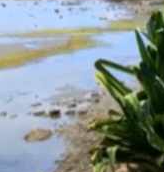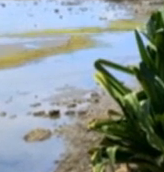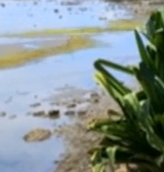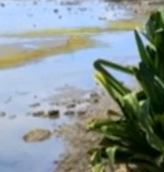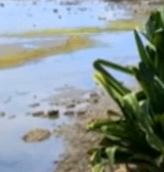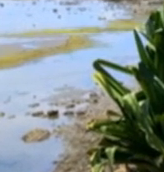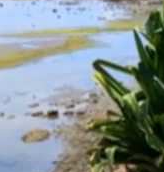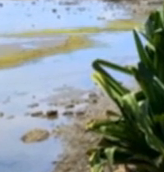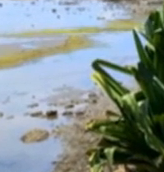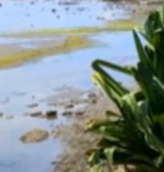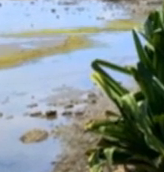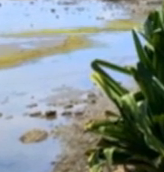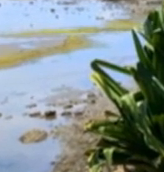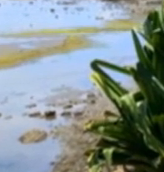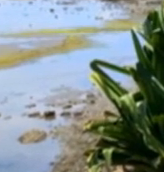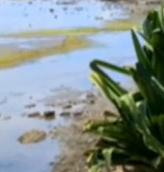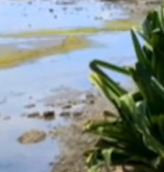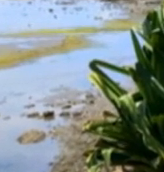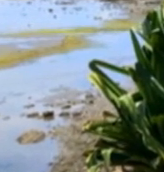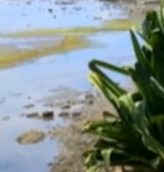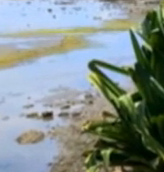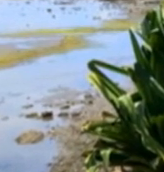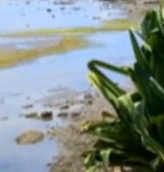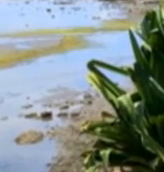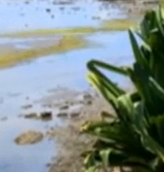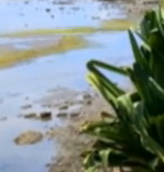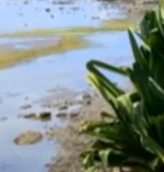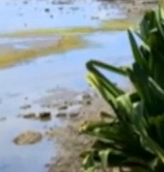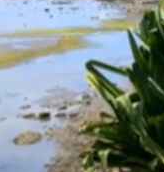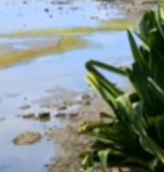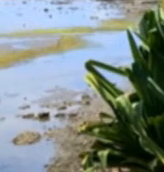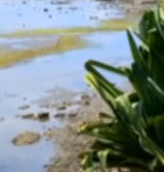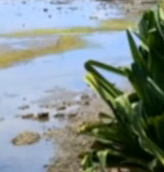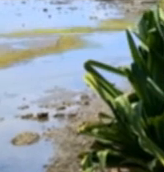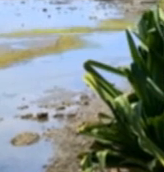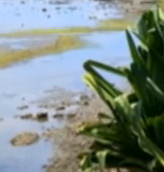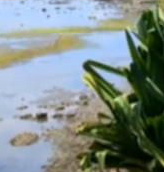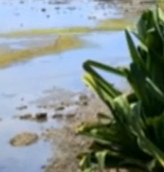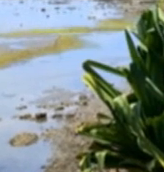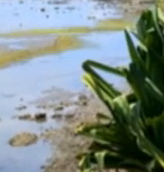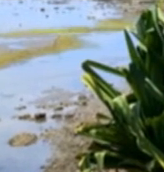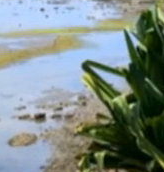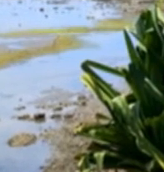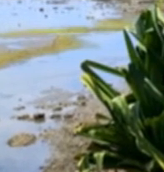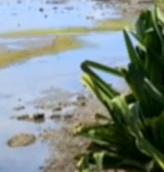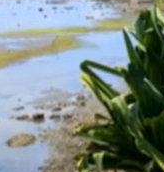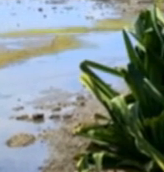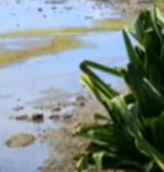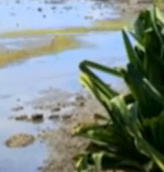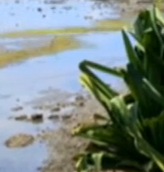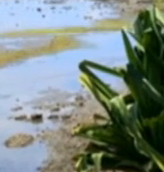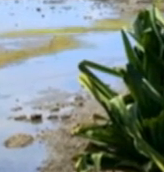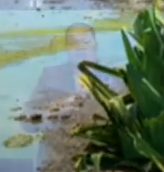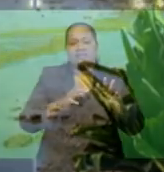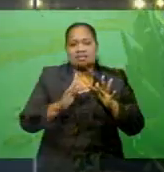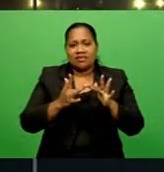city, captured by Shivam Shavnil Sharma at Nasese. You can send us newsworthy pictures and videos on email